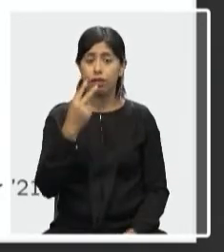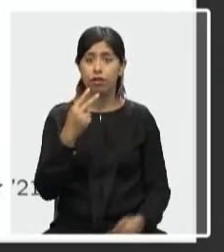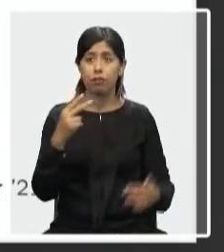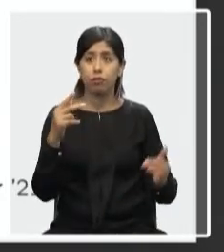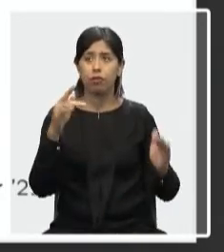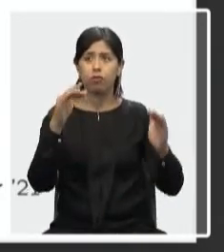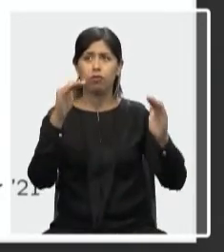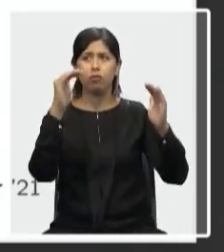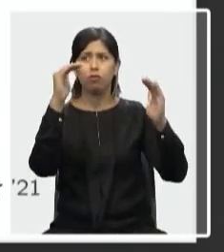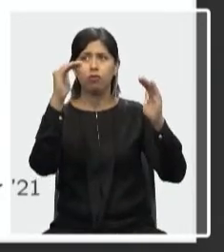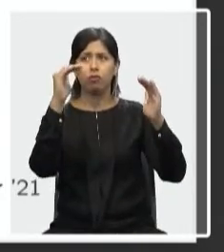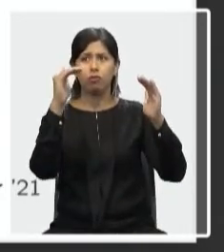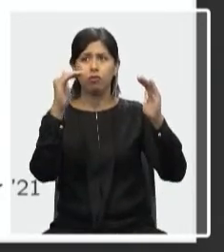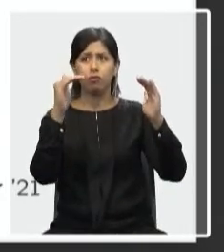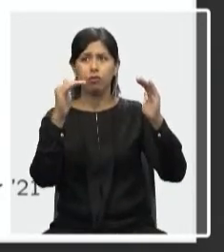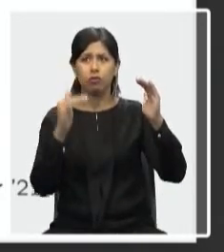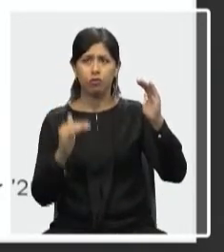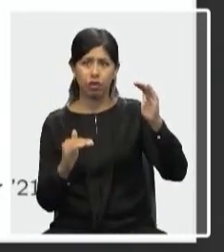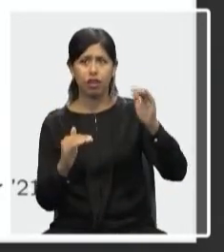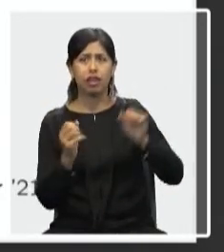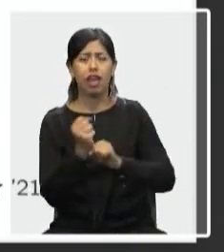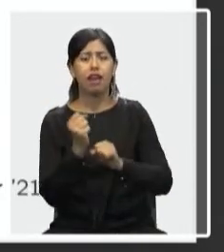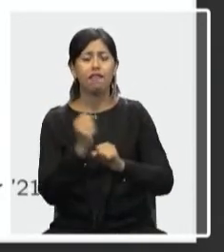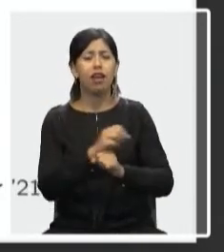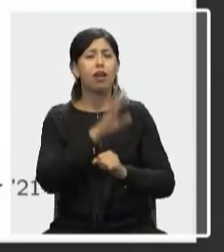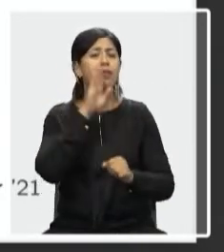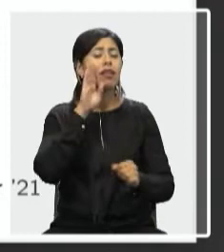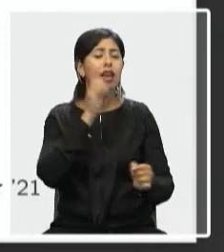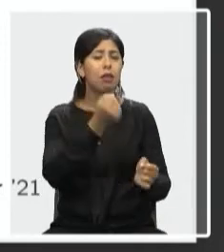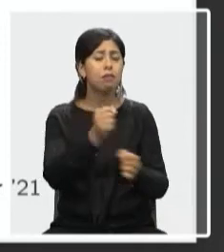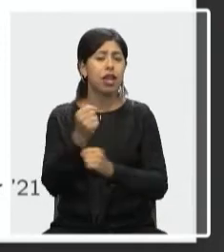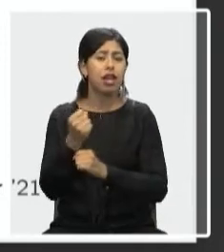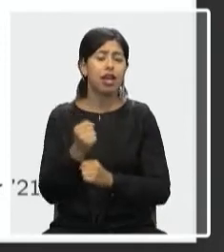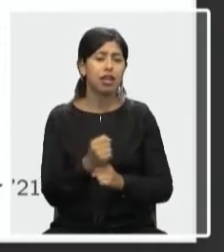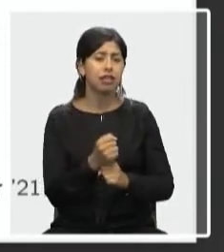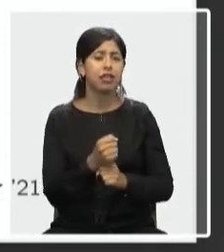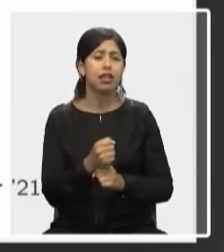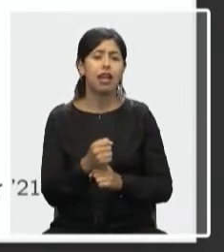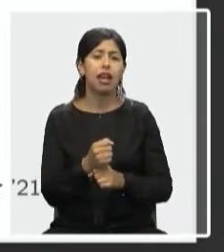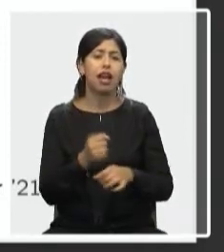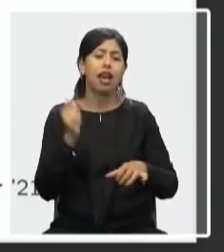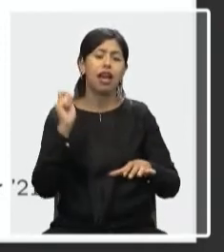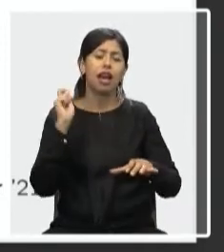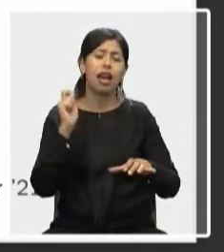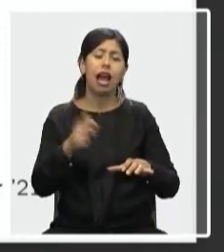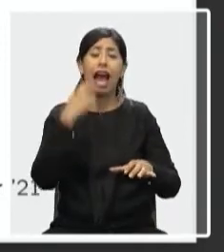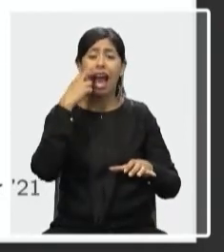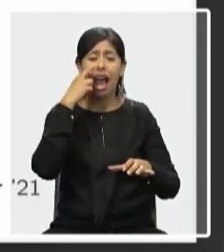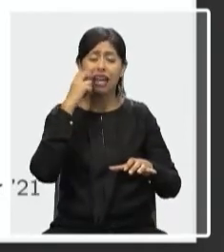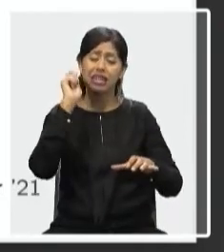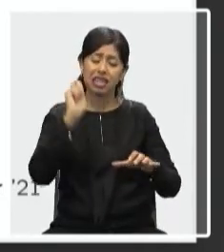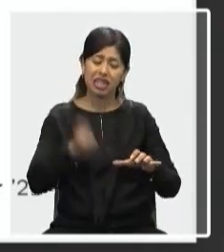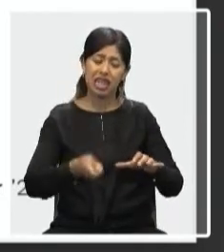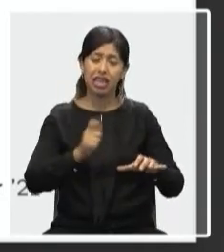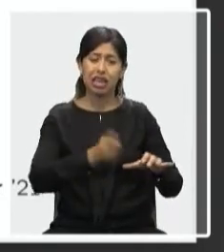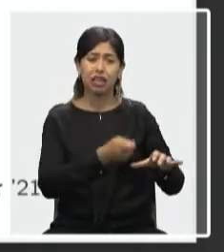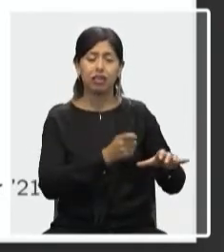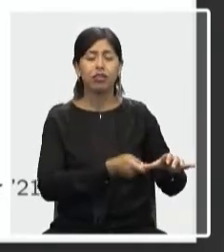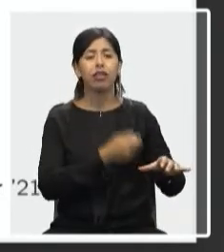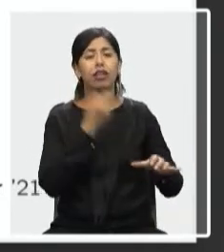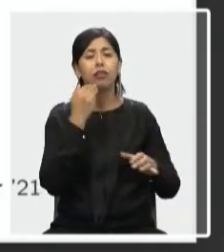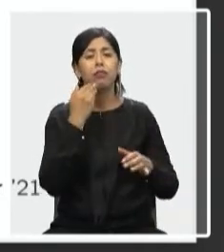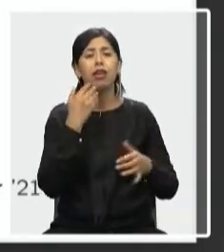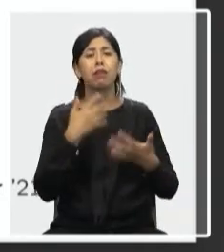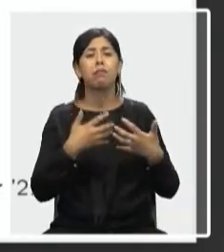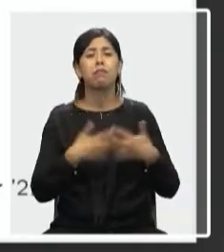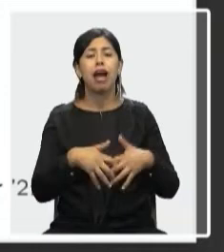workers, butchers and meat cutters, machinists, bank tellers, printing machine operators. These are all activities in which there